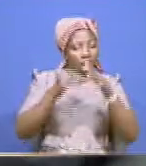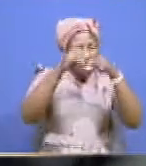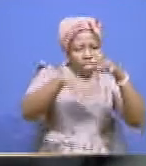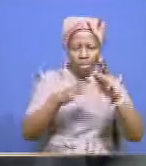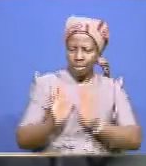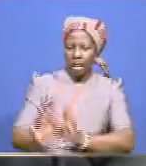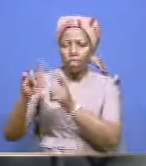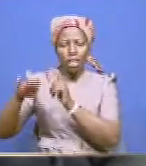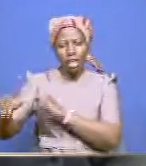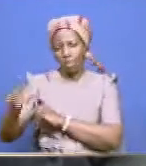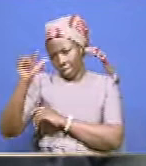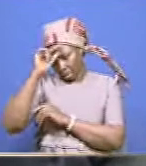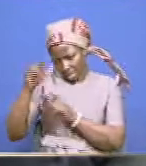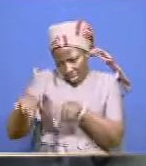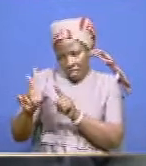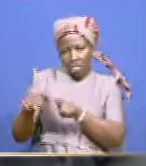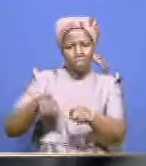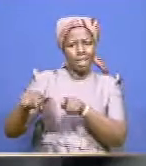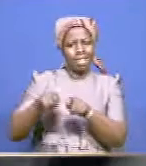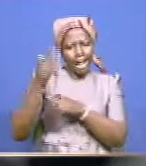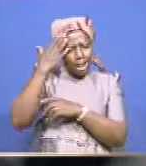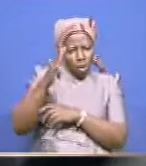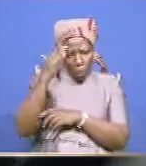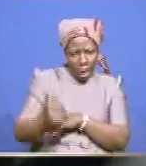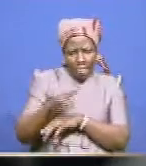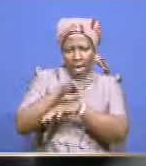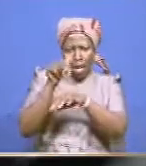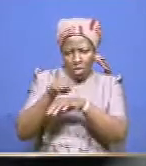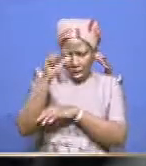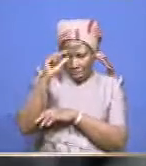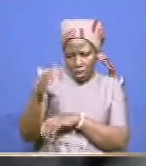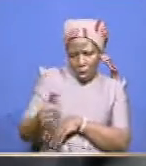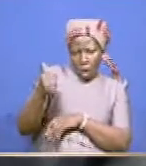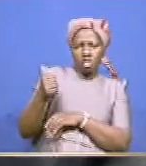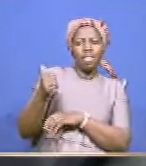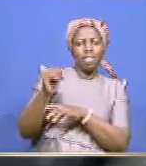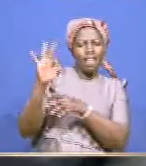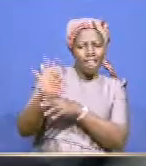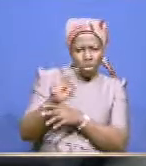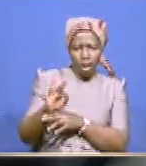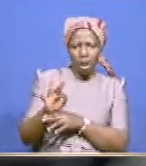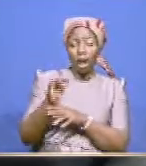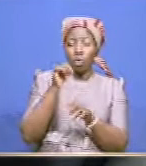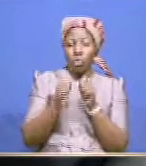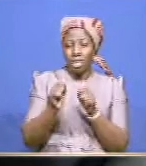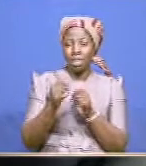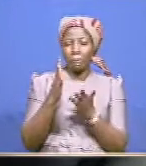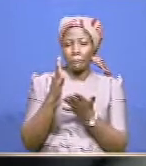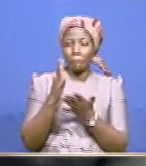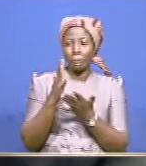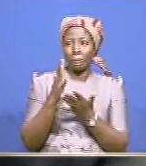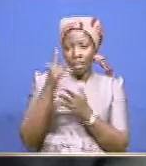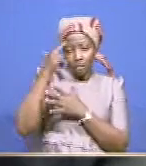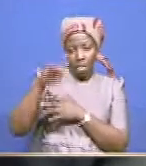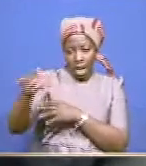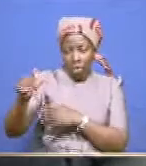governments and to be able to manage it. I do not know why the national government is still holding on the functions that are for the